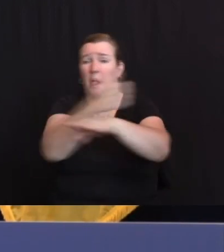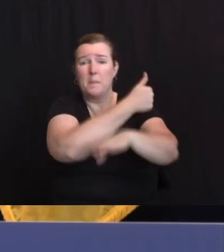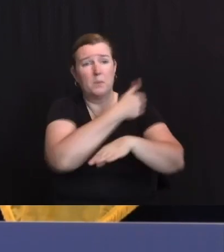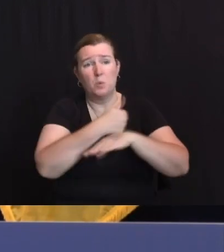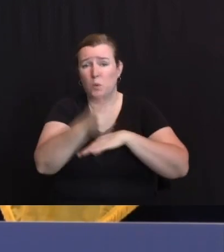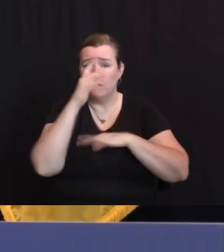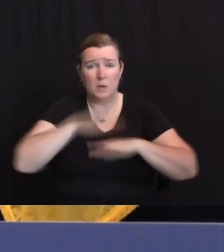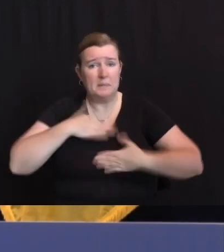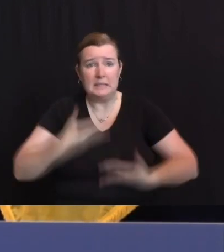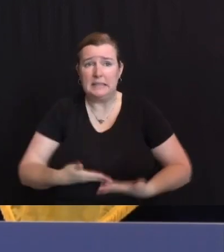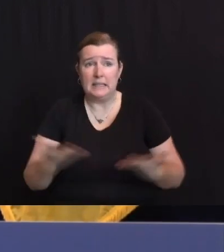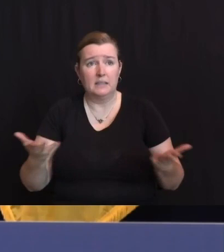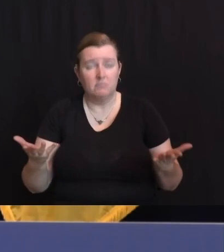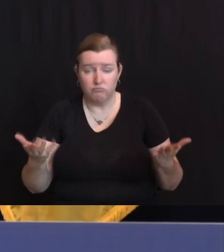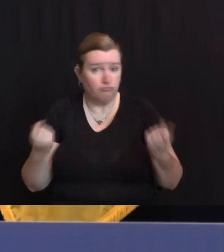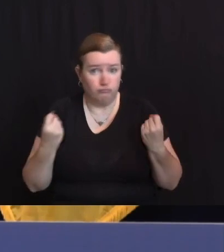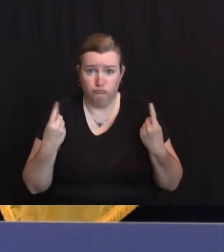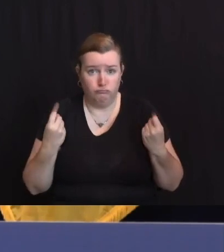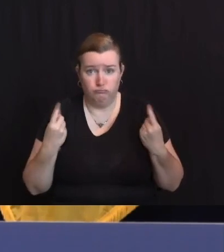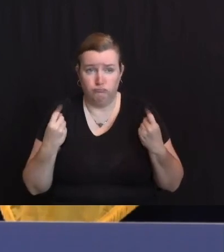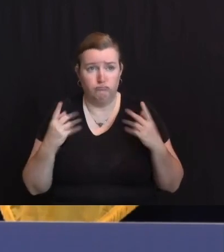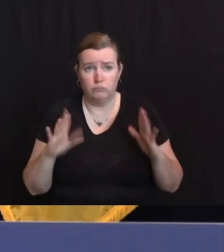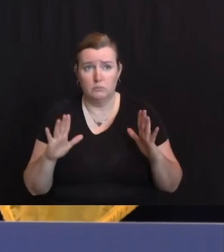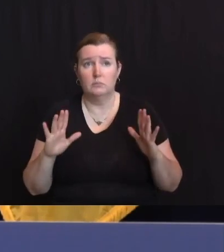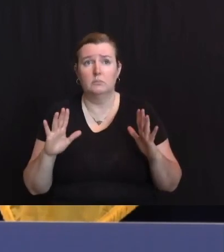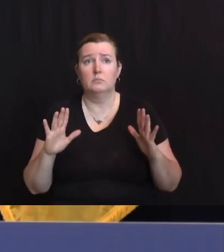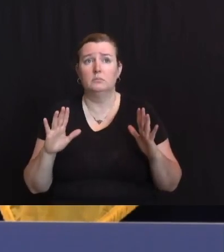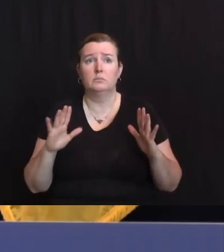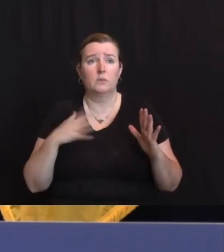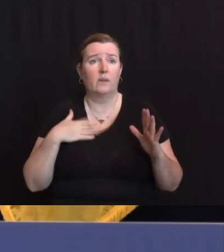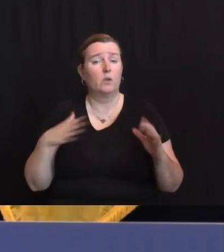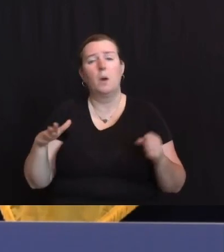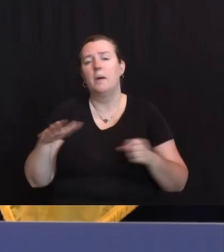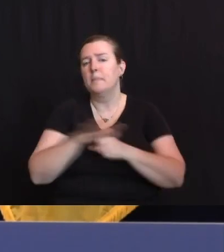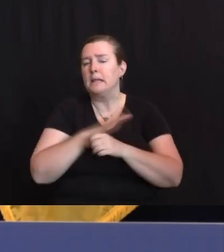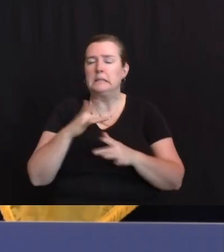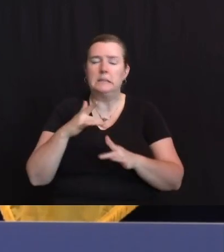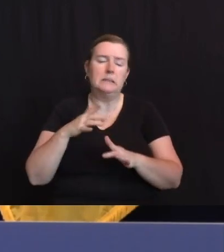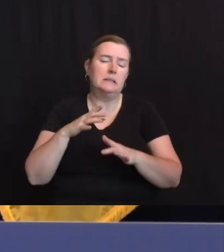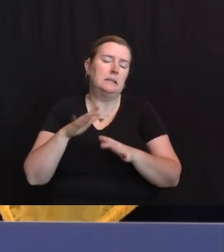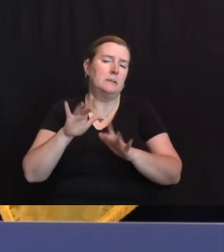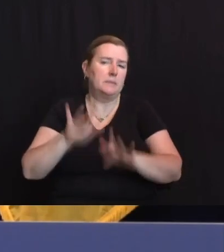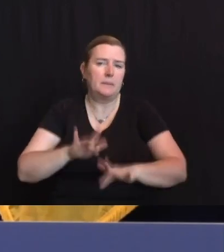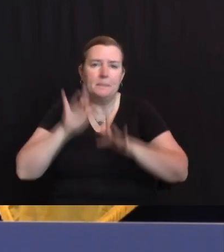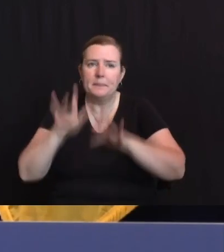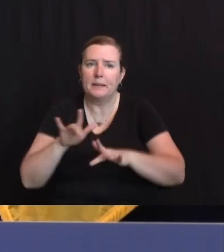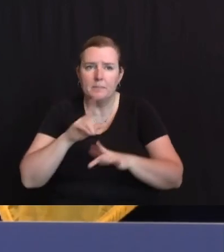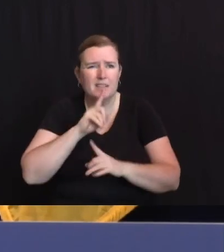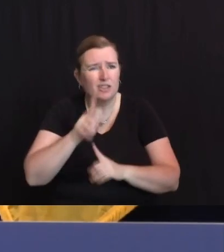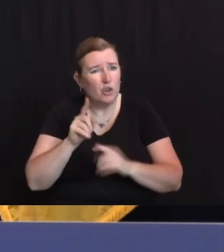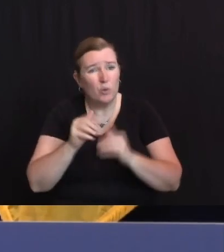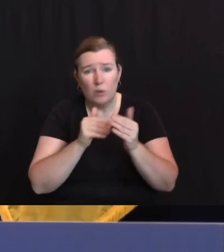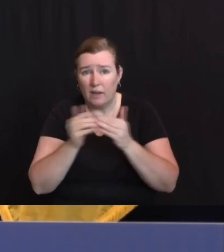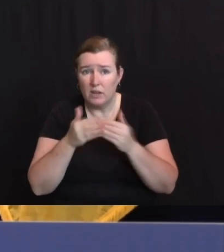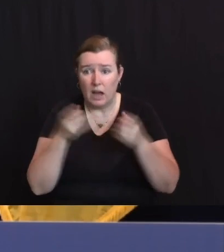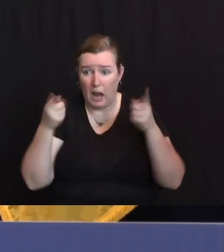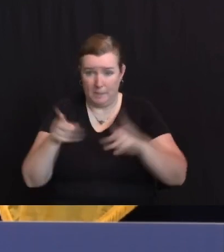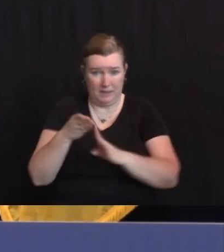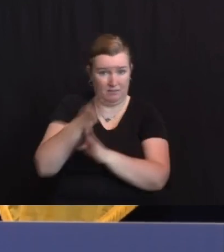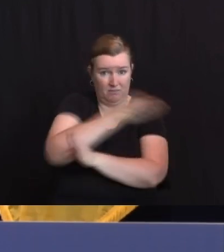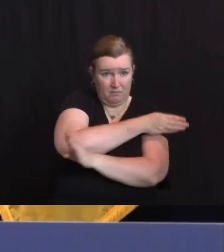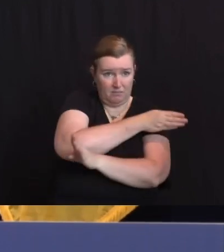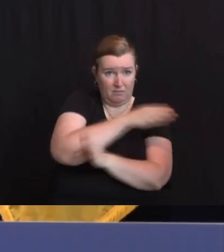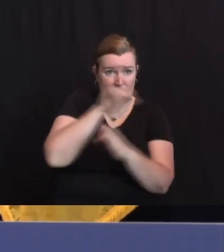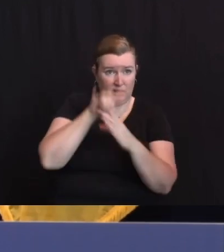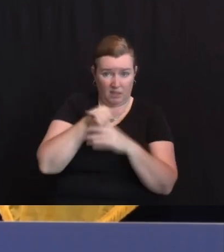second. We have complete sympathy, and we will make sure that whatever has happened there in those